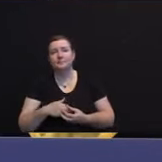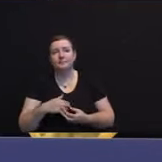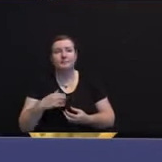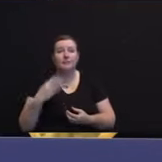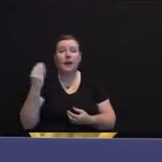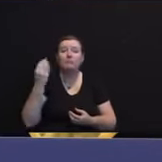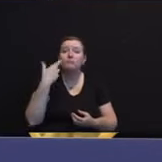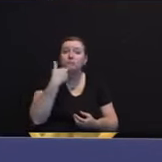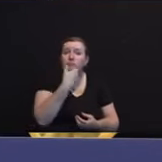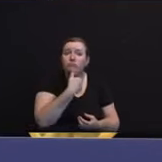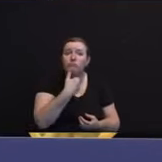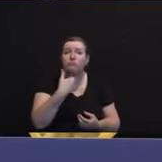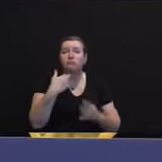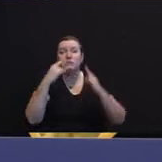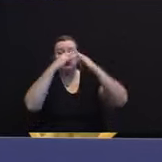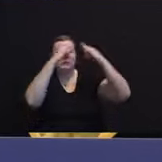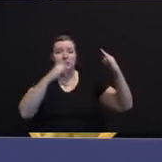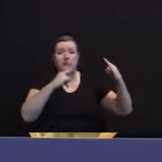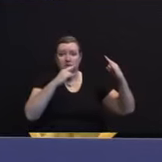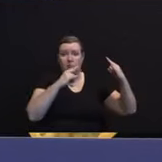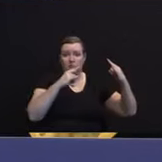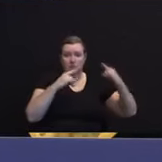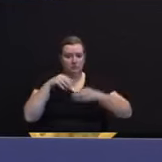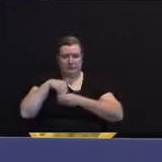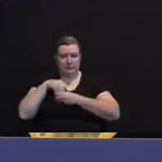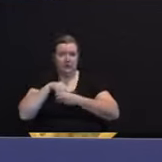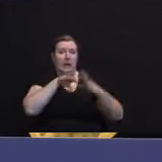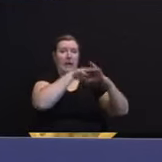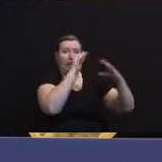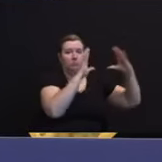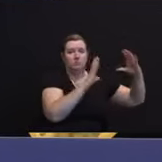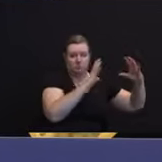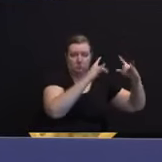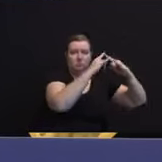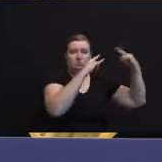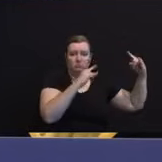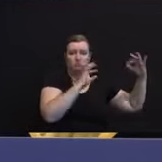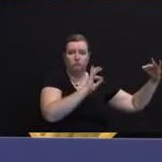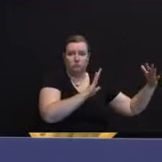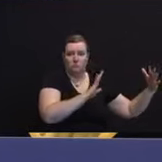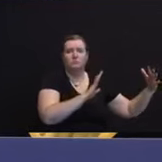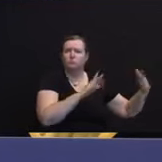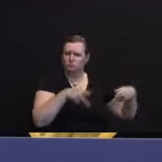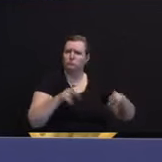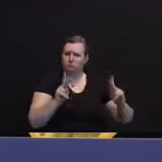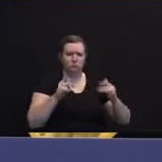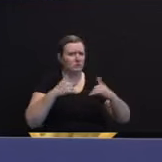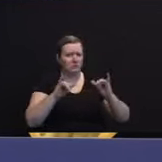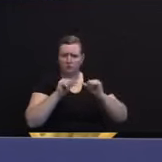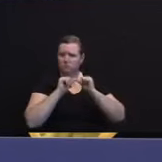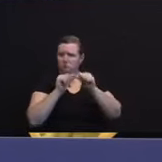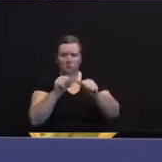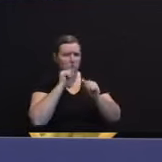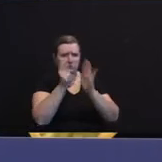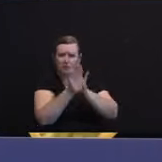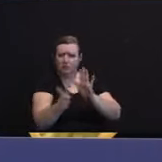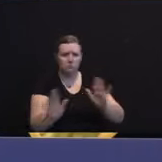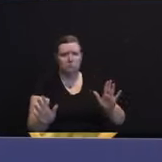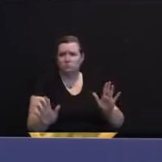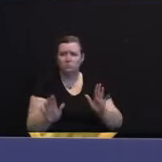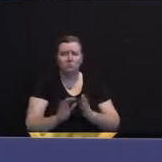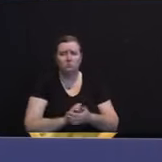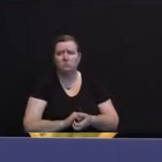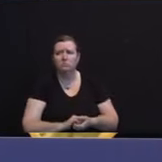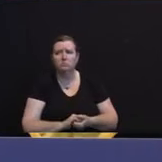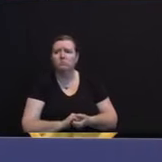and winter? That tomorrow is the deadline under your executive order for the State Bank Implementation Board to deliver its